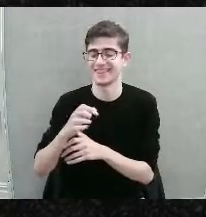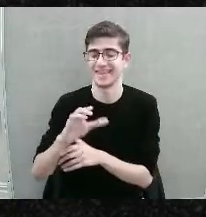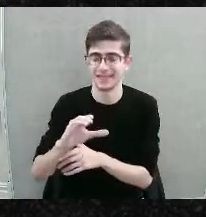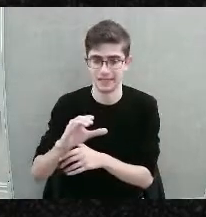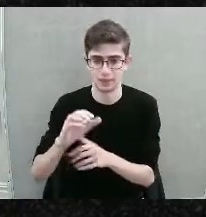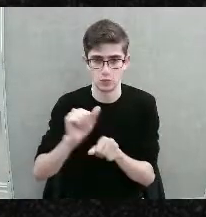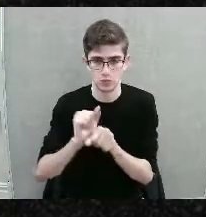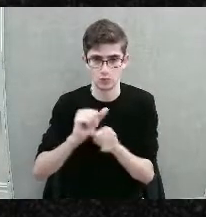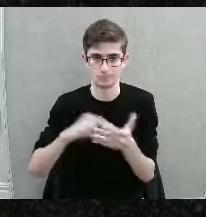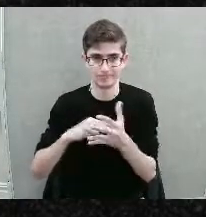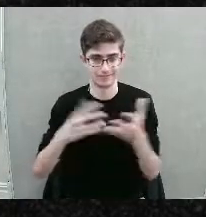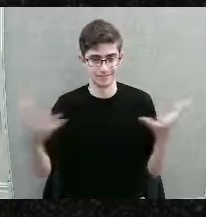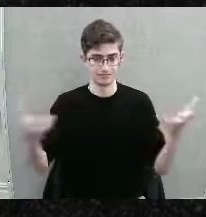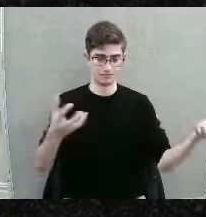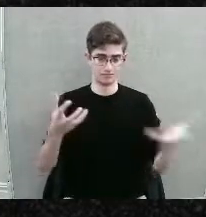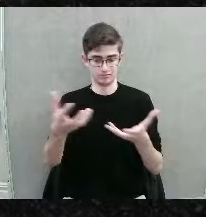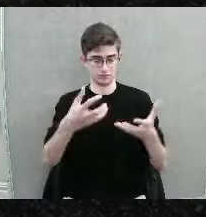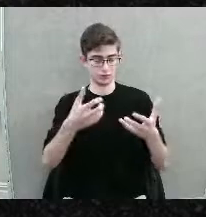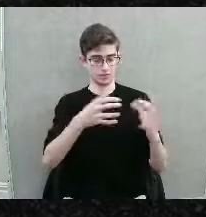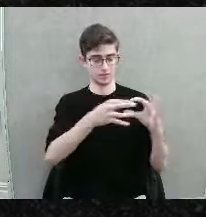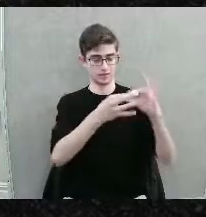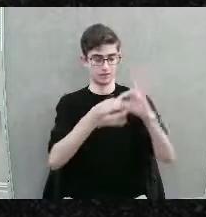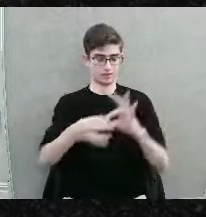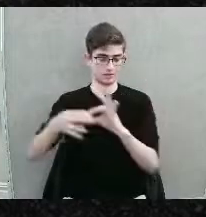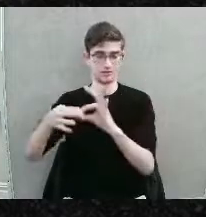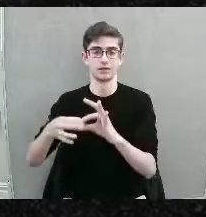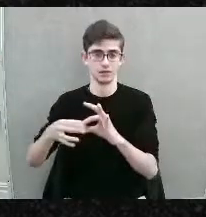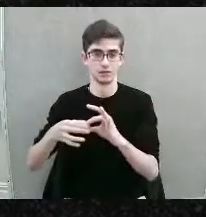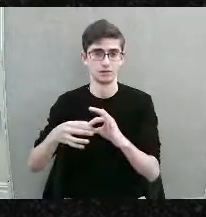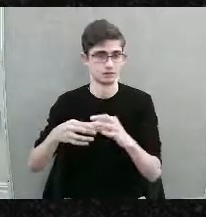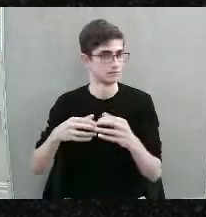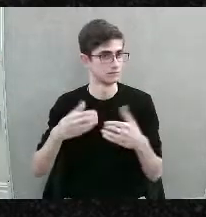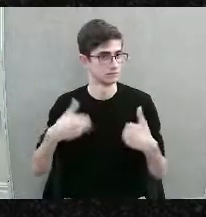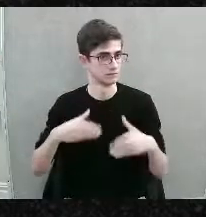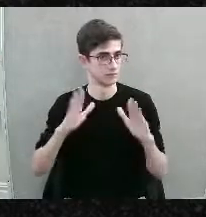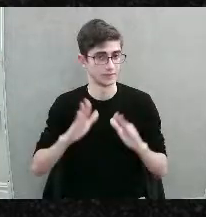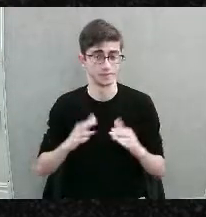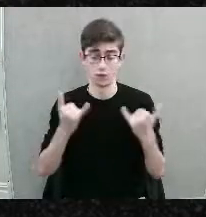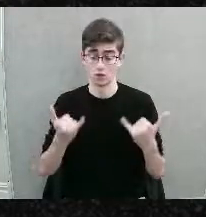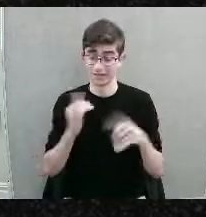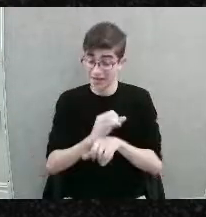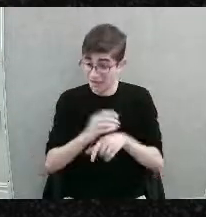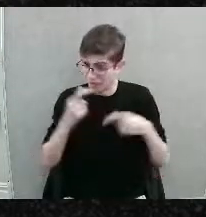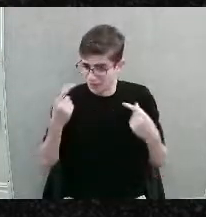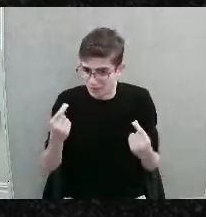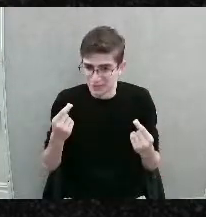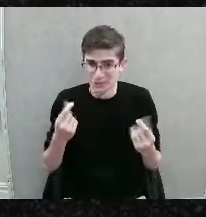about. So what we're here to do tonight is to talk about what we learned.